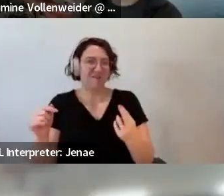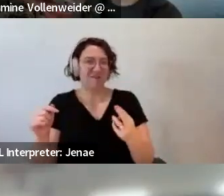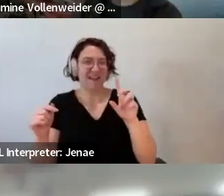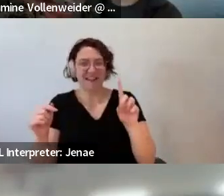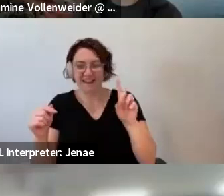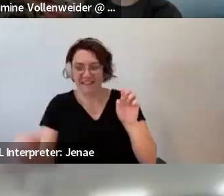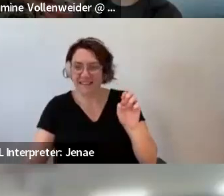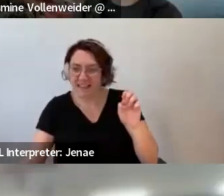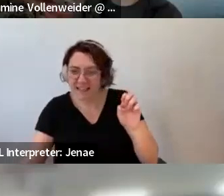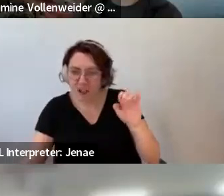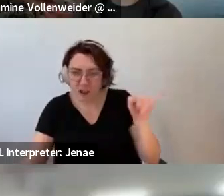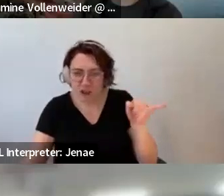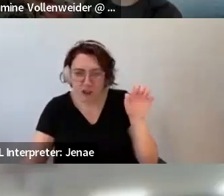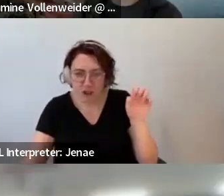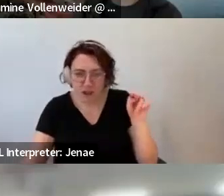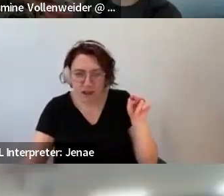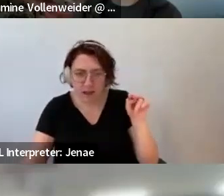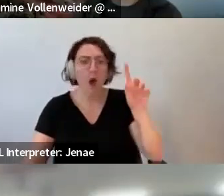Watkins.